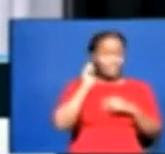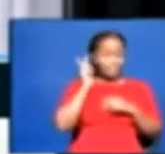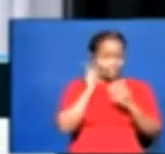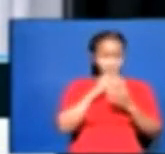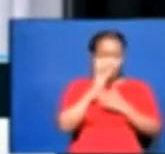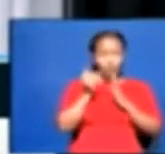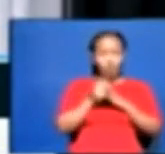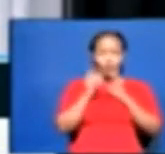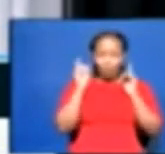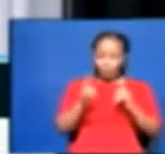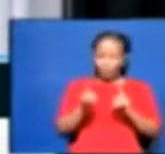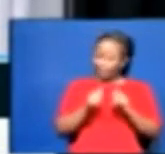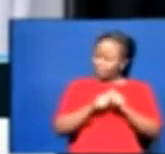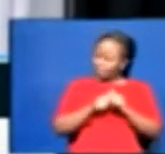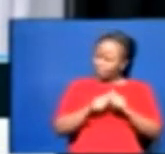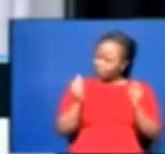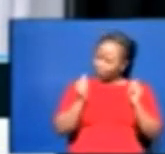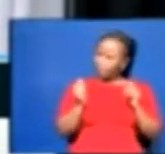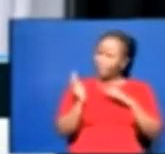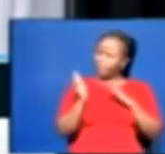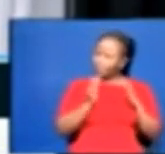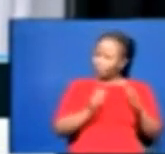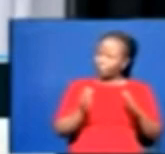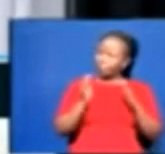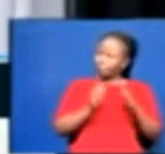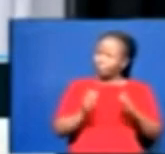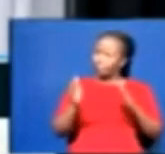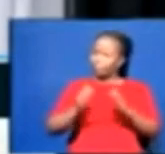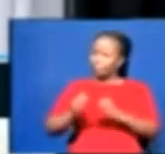properly planned so that when the development